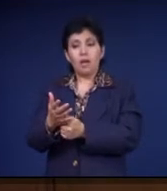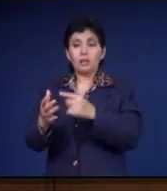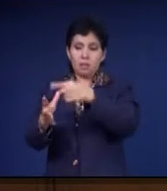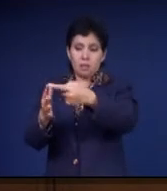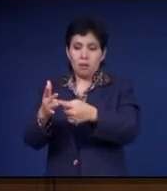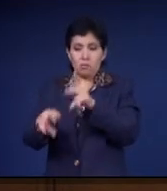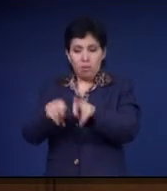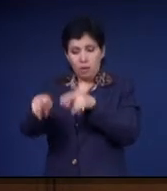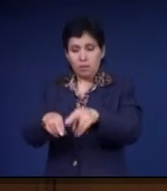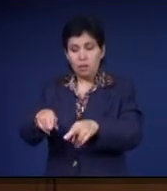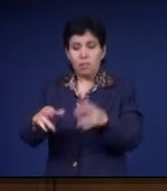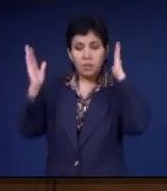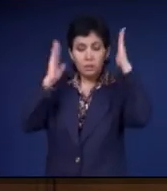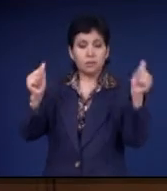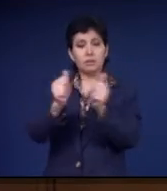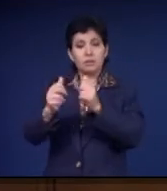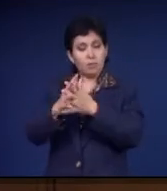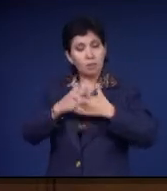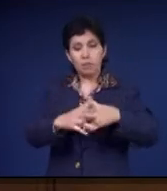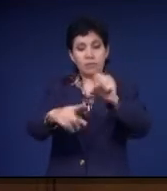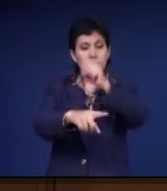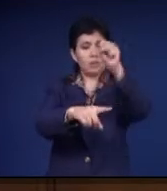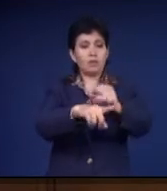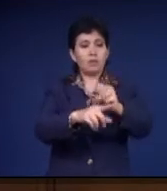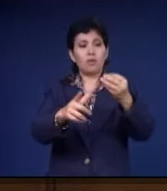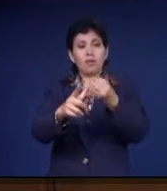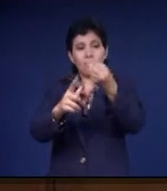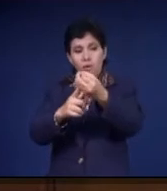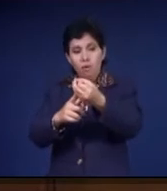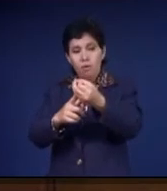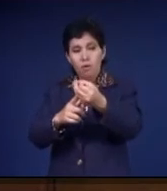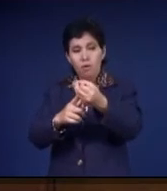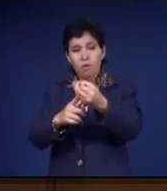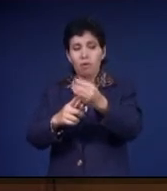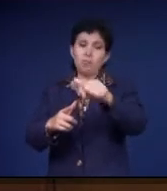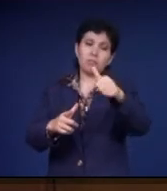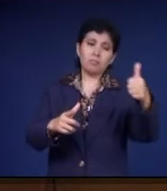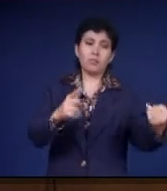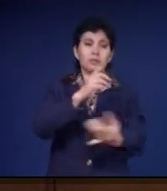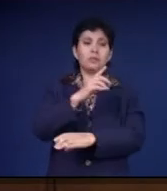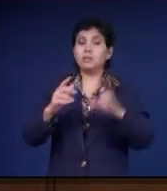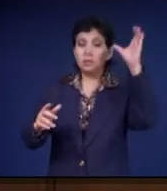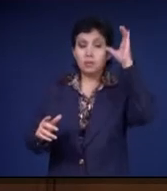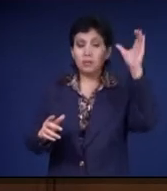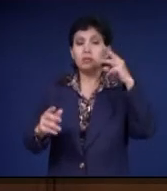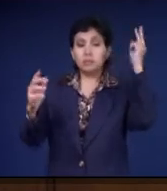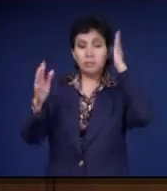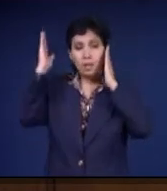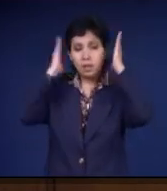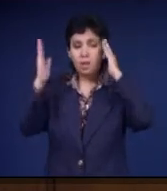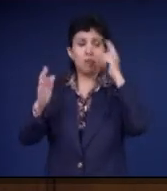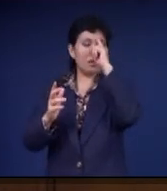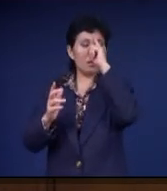Malaysians or Americans or Singaporeans or different ethnicity, can be Chinese, Malay or